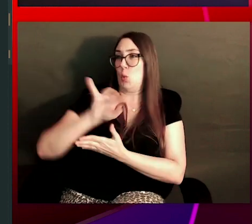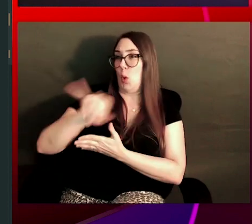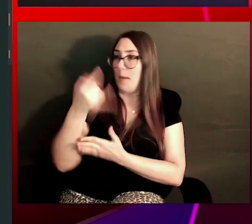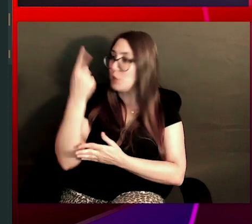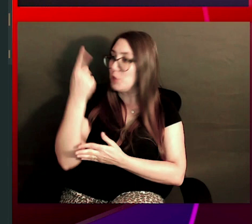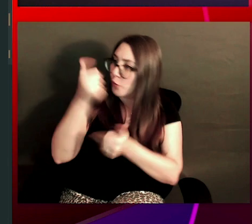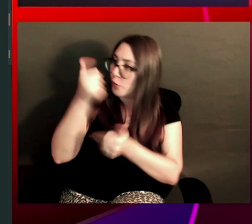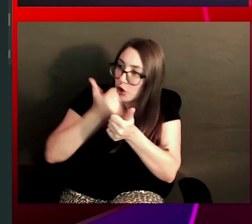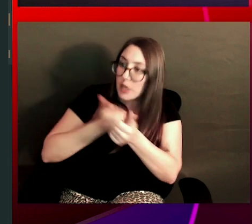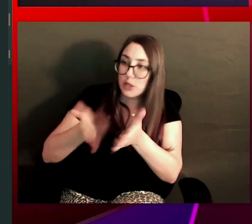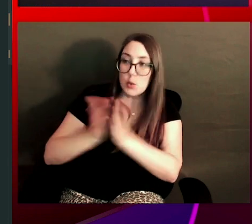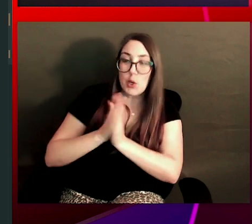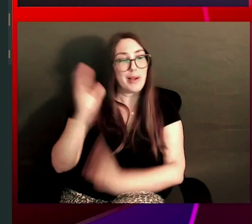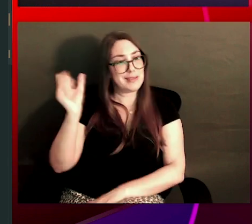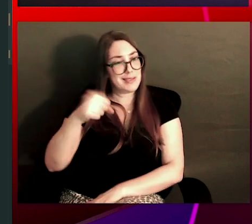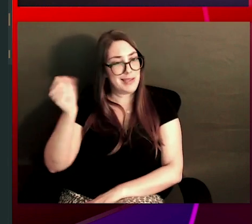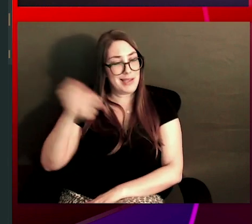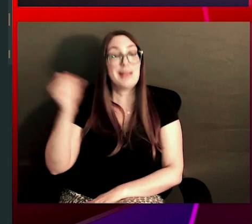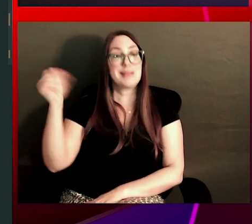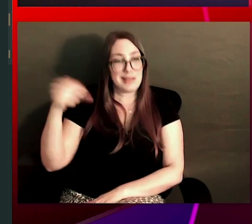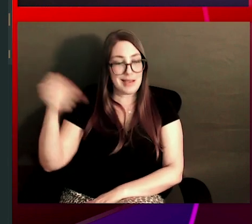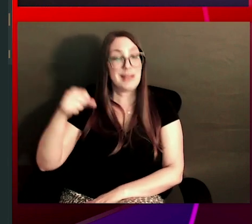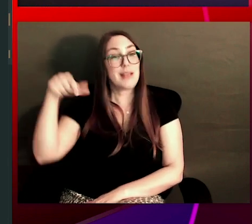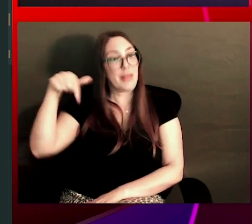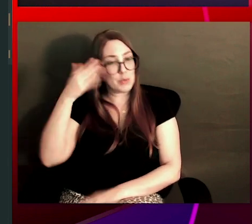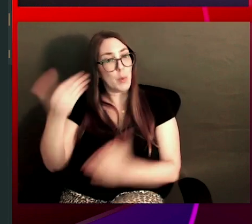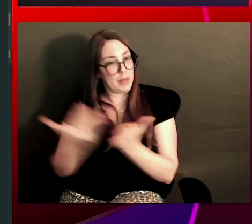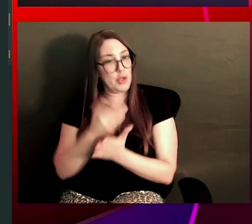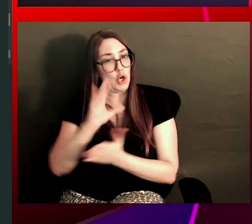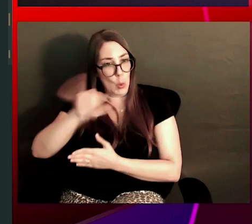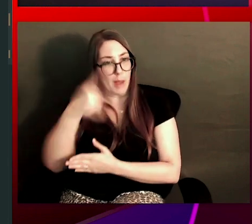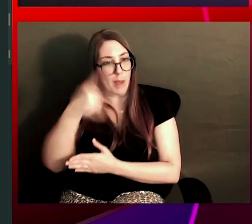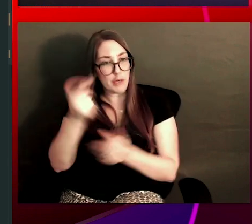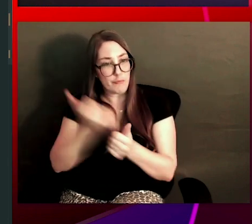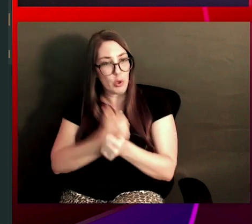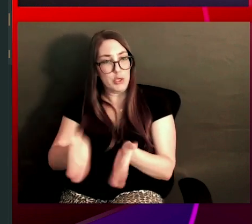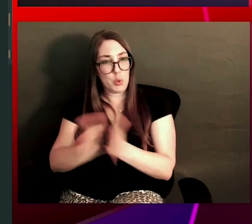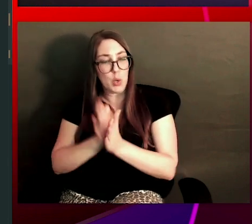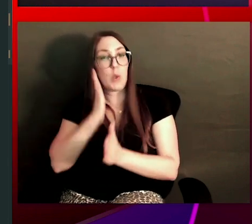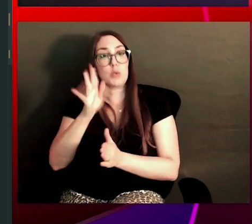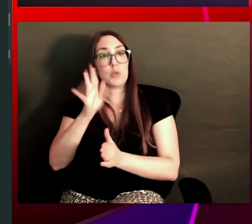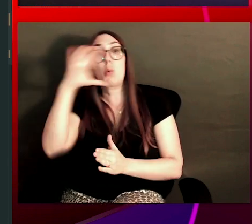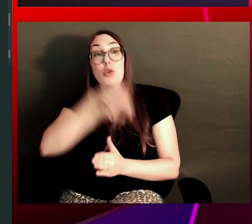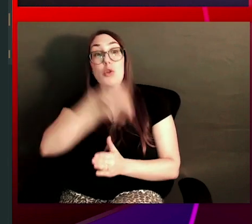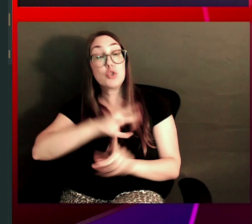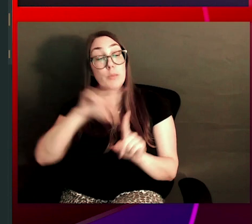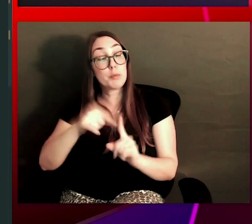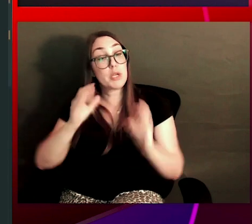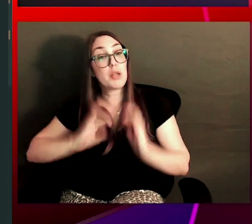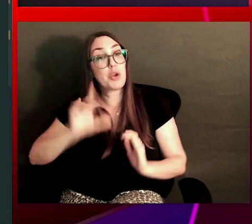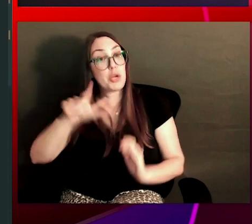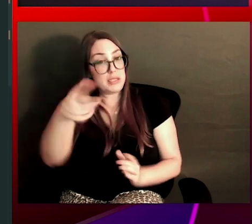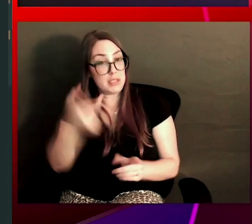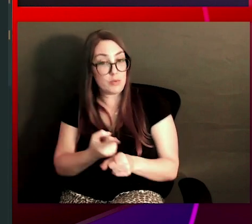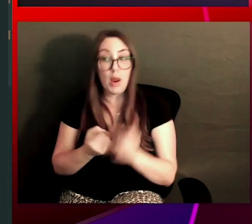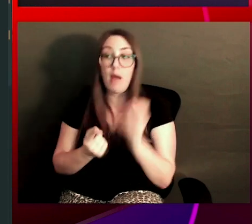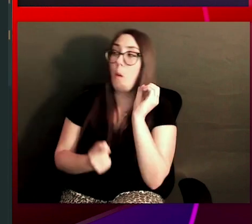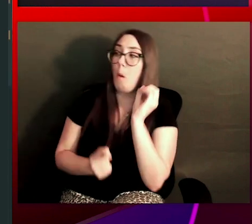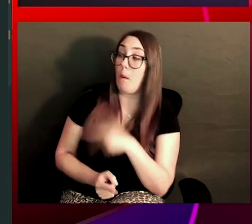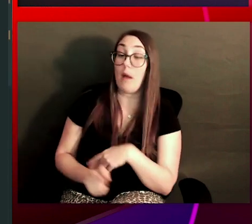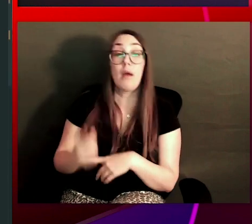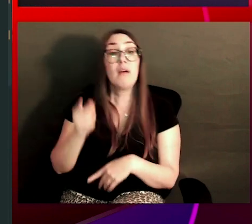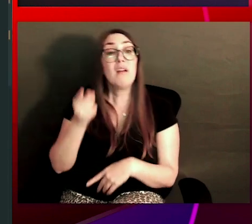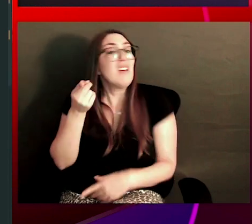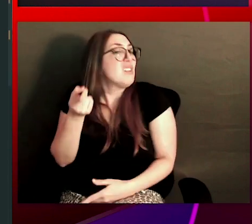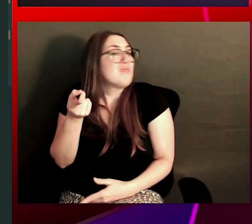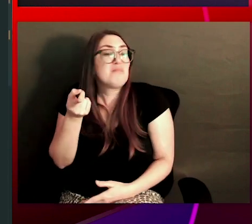for example. And so that's what you're... So this is going to be the new object with each request. Okay. We'll assume that the particular client needs this, right? Okay. So let's delete the constructor now. Having gone to the